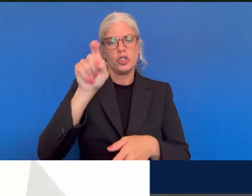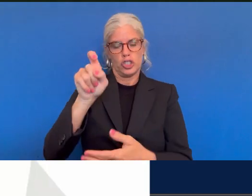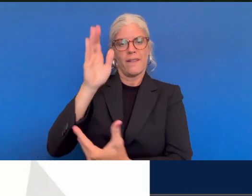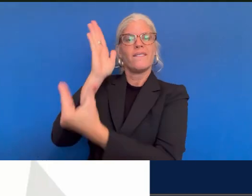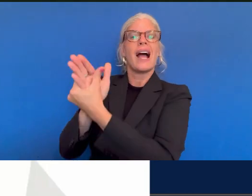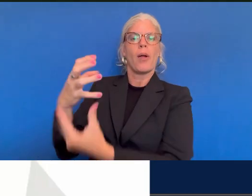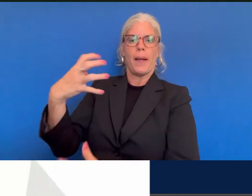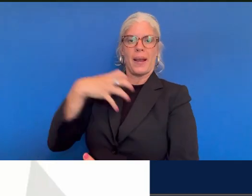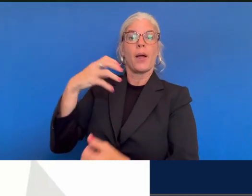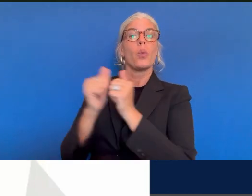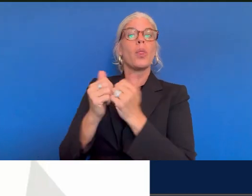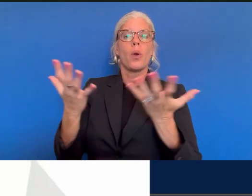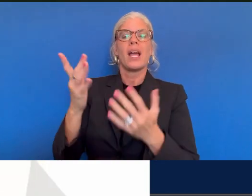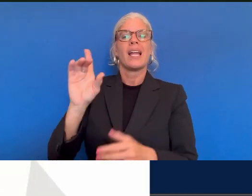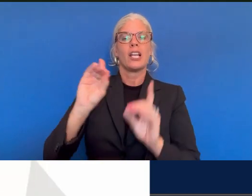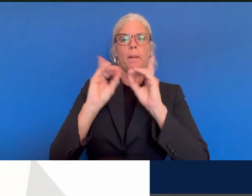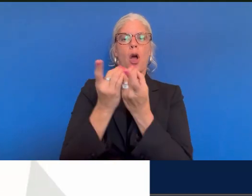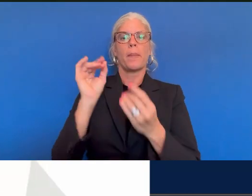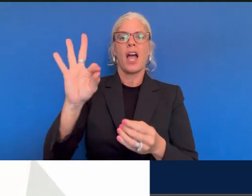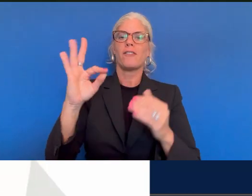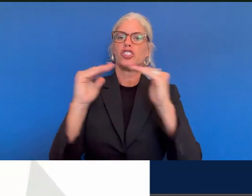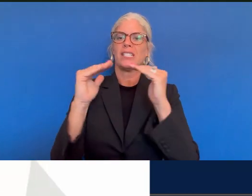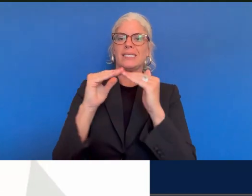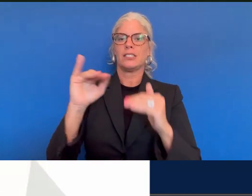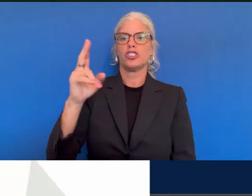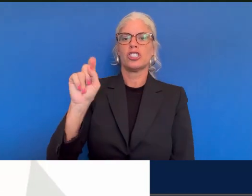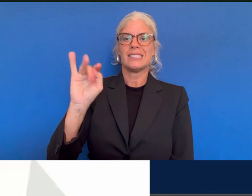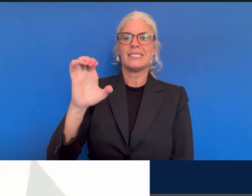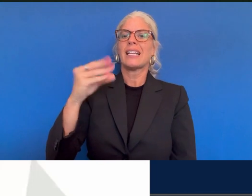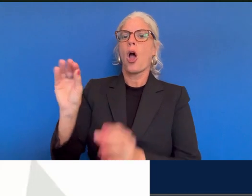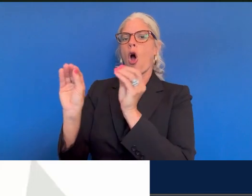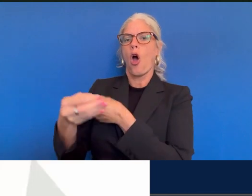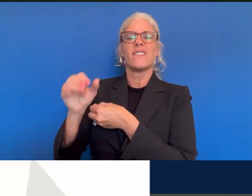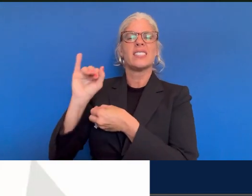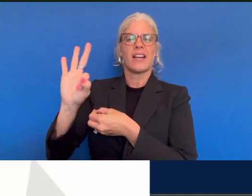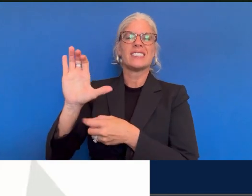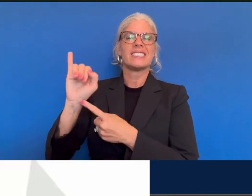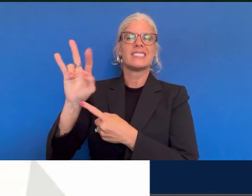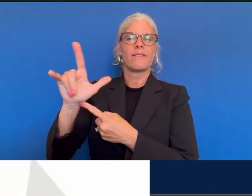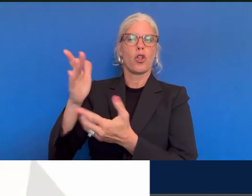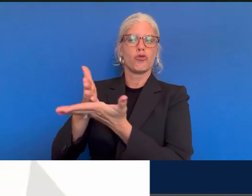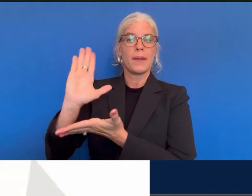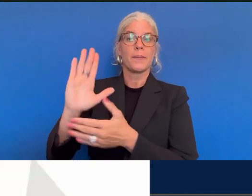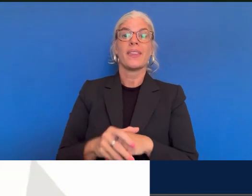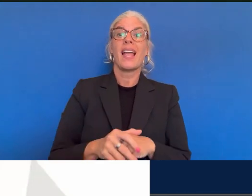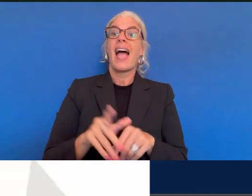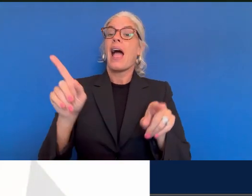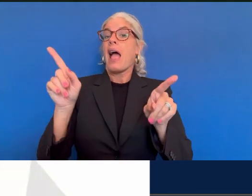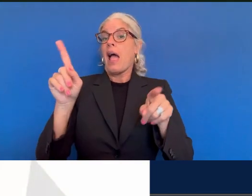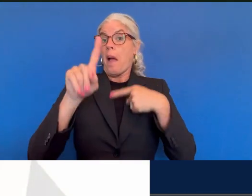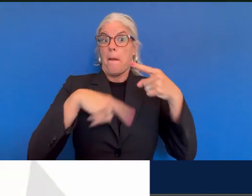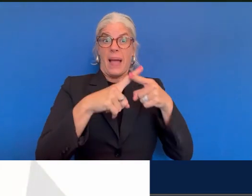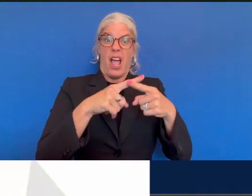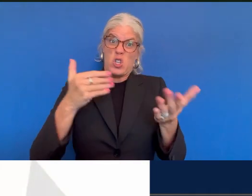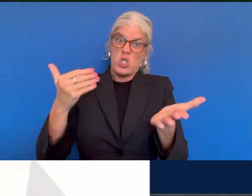lift, you should file a complaint with the Department of Justice and the Office of Civil Rights at